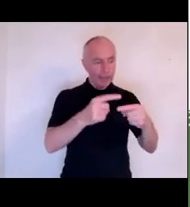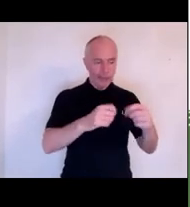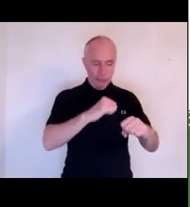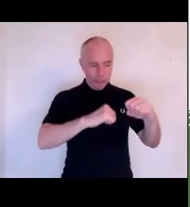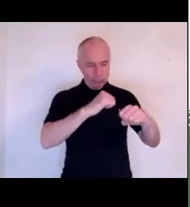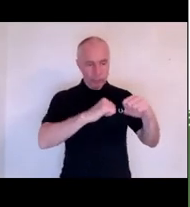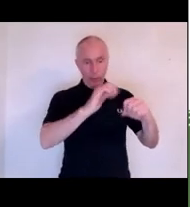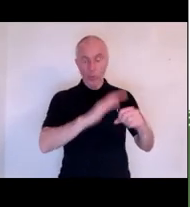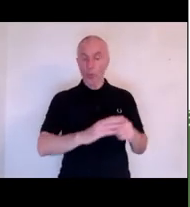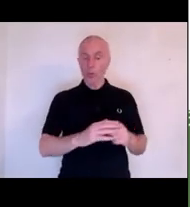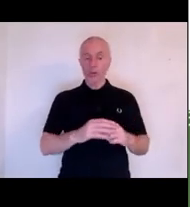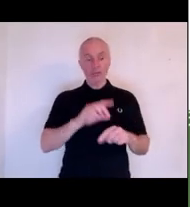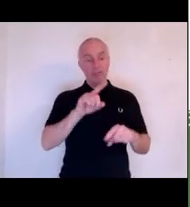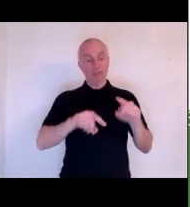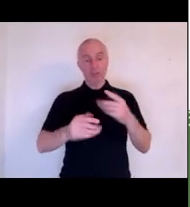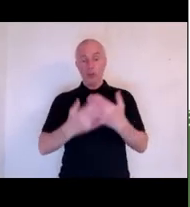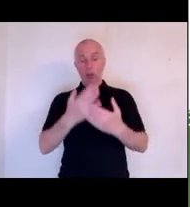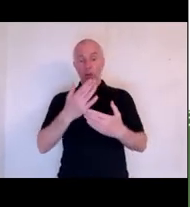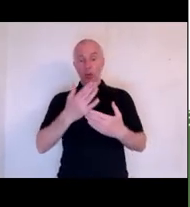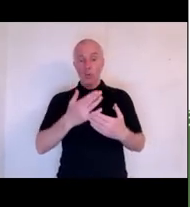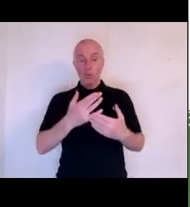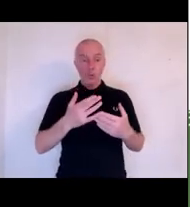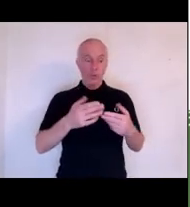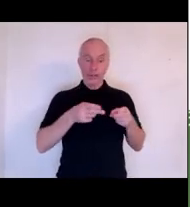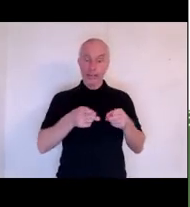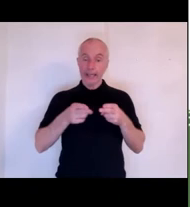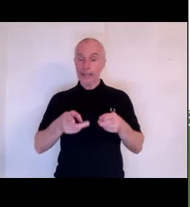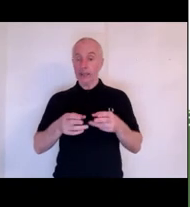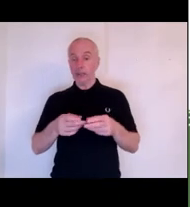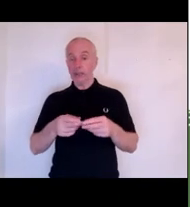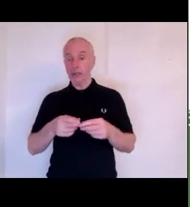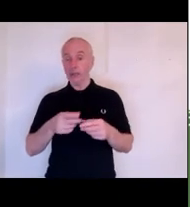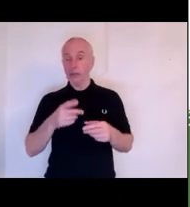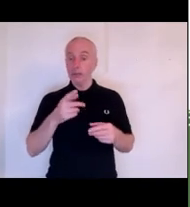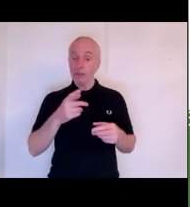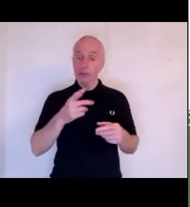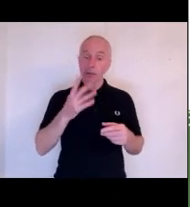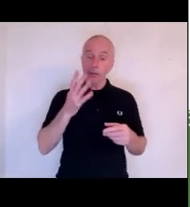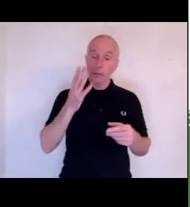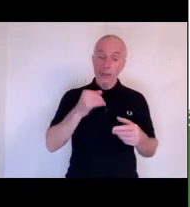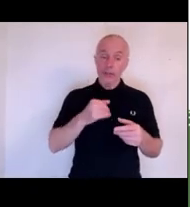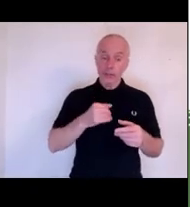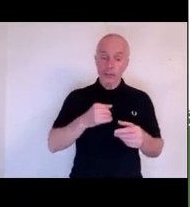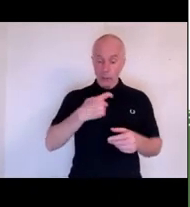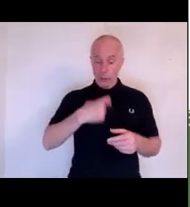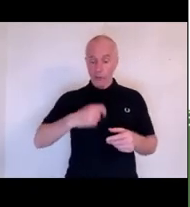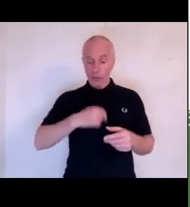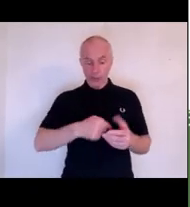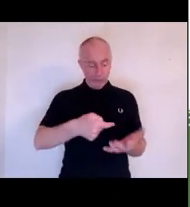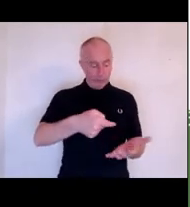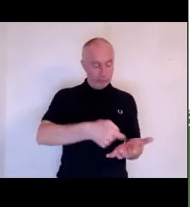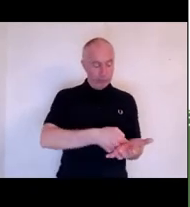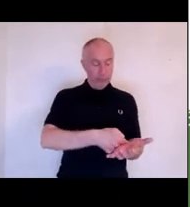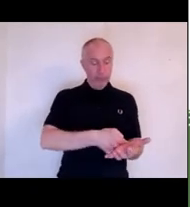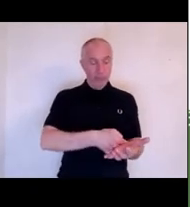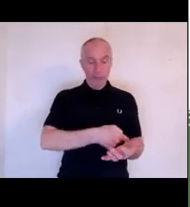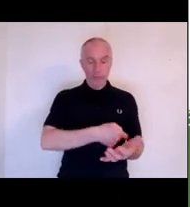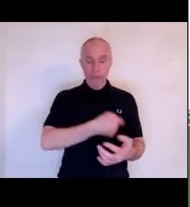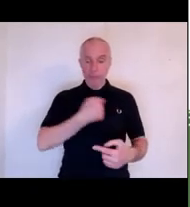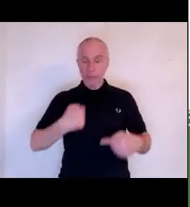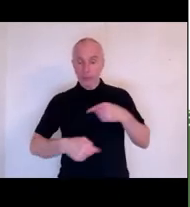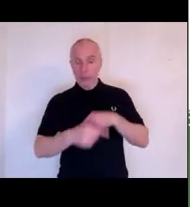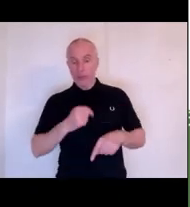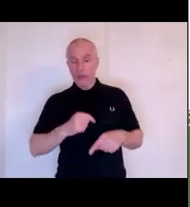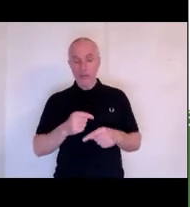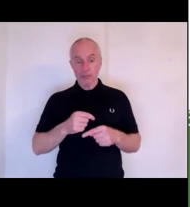that cause potentially less damage to the human body once they're injected or can be used for more specific purposes and improve the